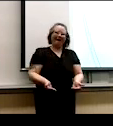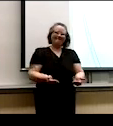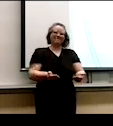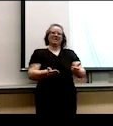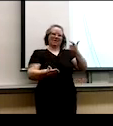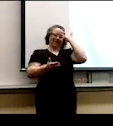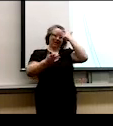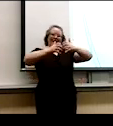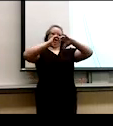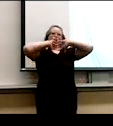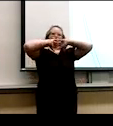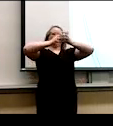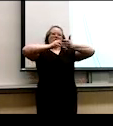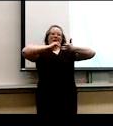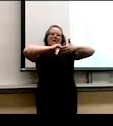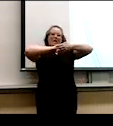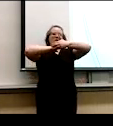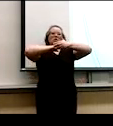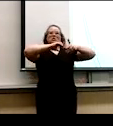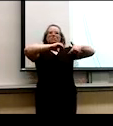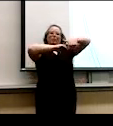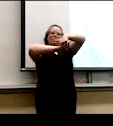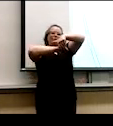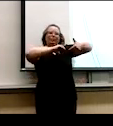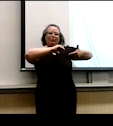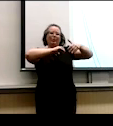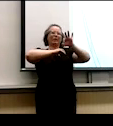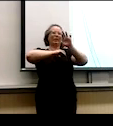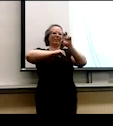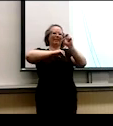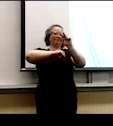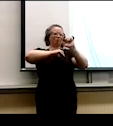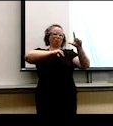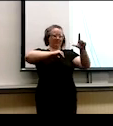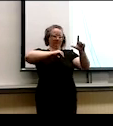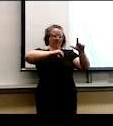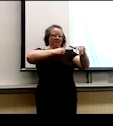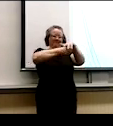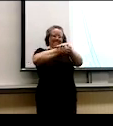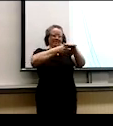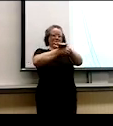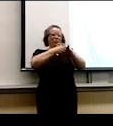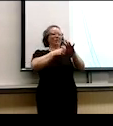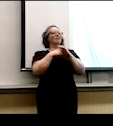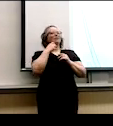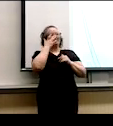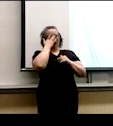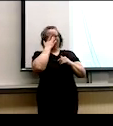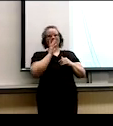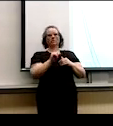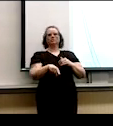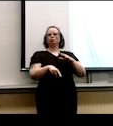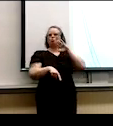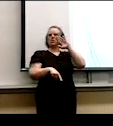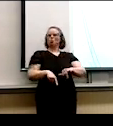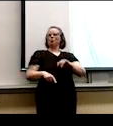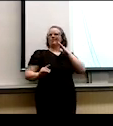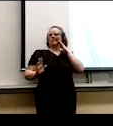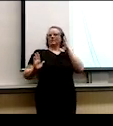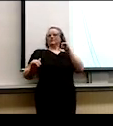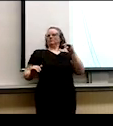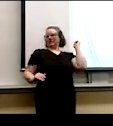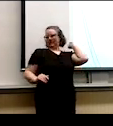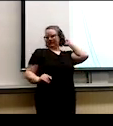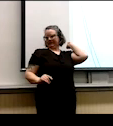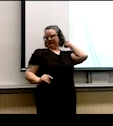of this apathy, disengagement, and universally I will start a person who comes to me and I think, oh, and plus they will, on